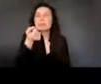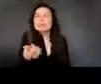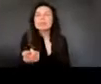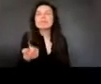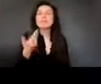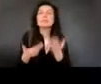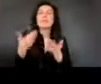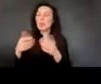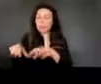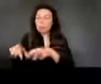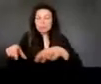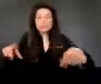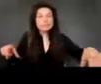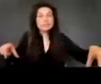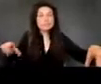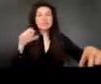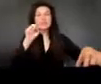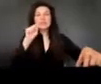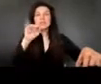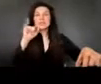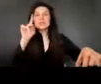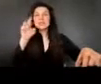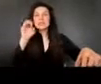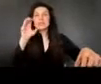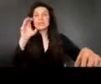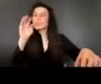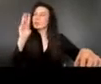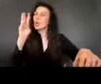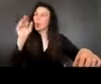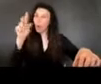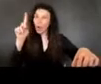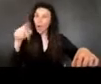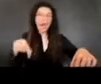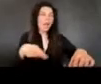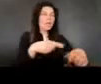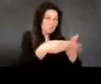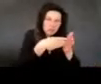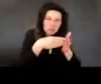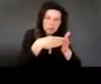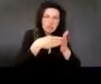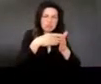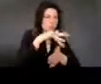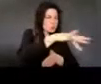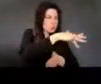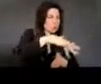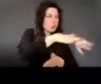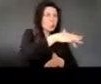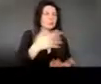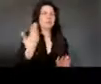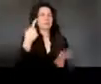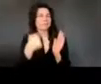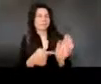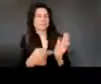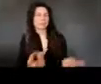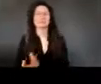a sidewalk going to a no longer present stoop. So I sort of think